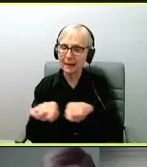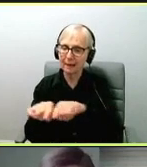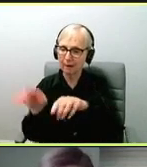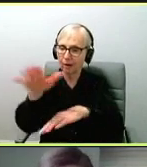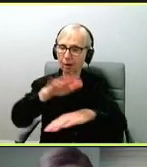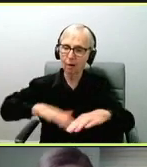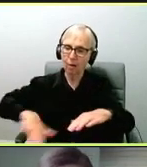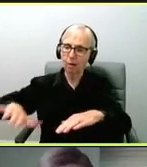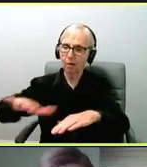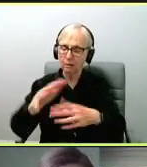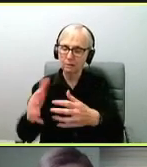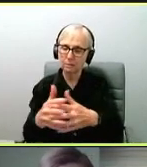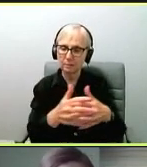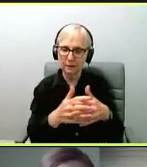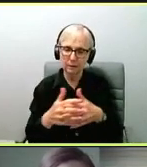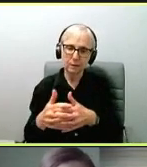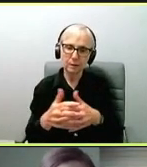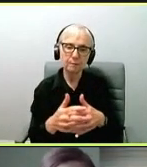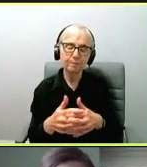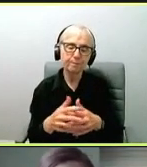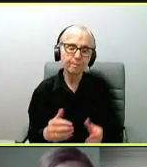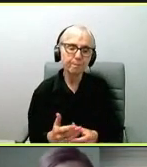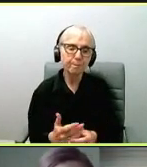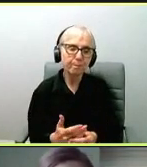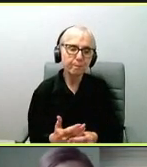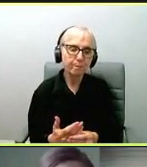I'll turn it over.